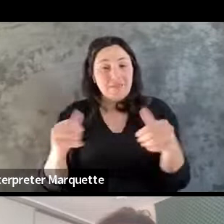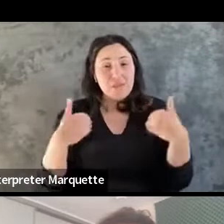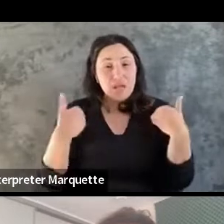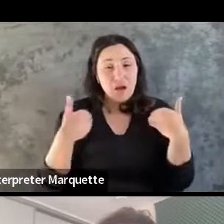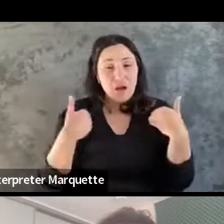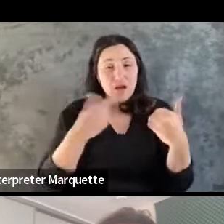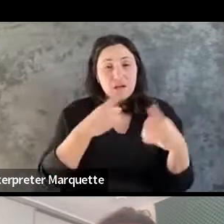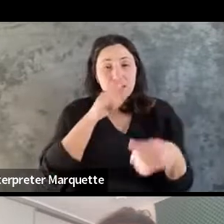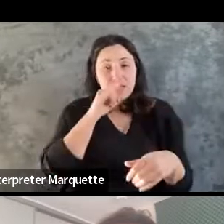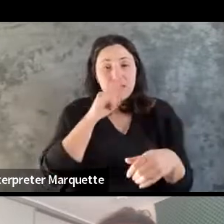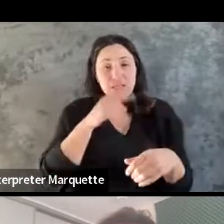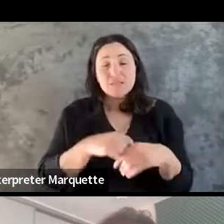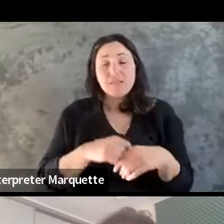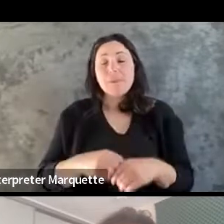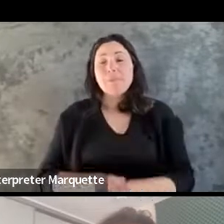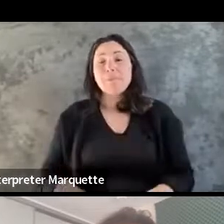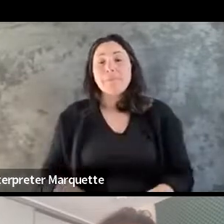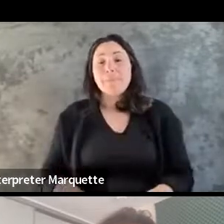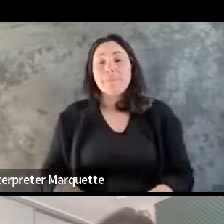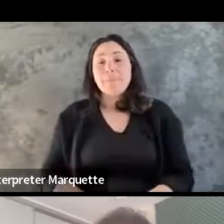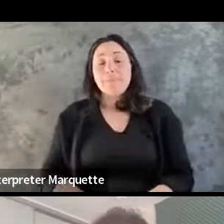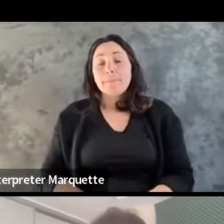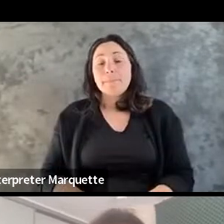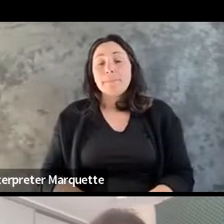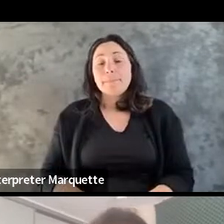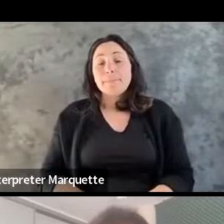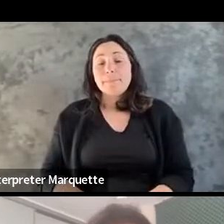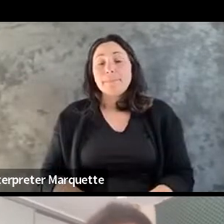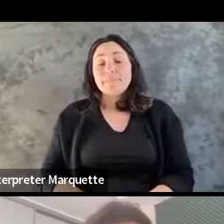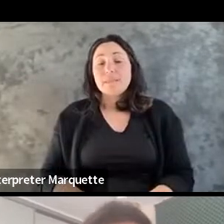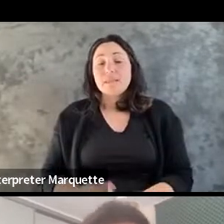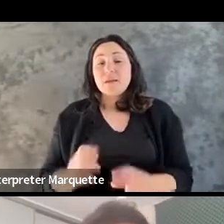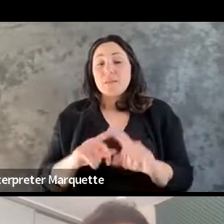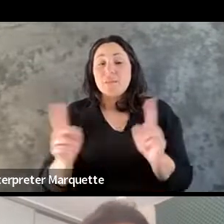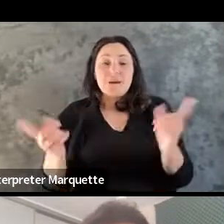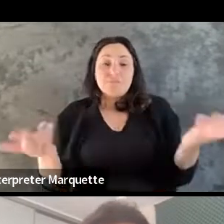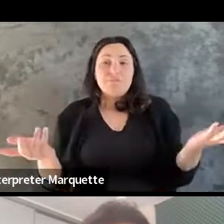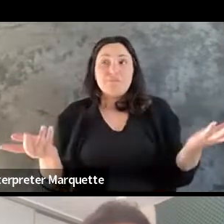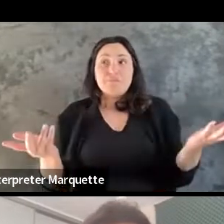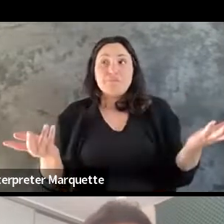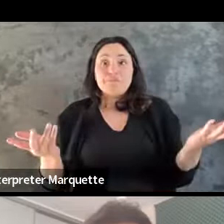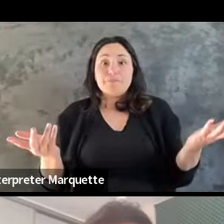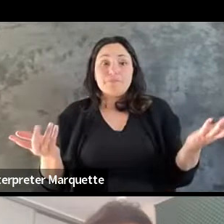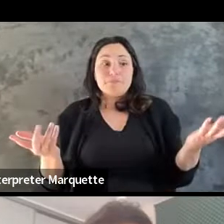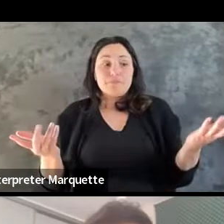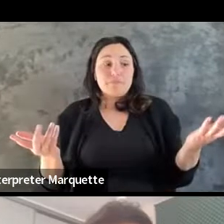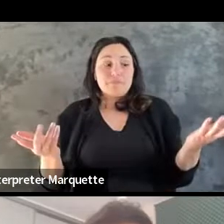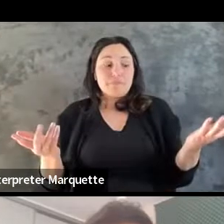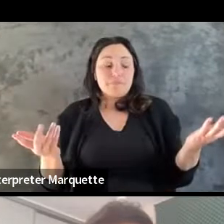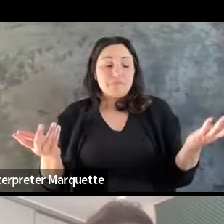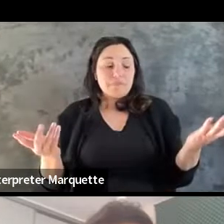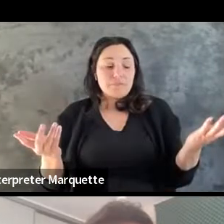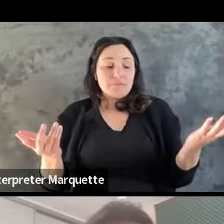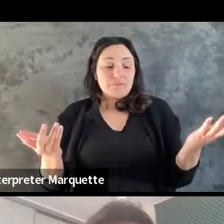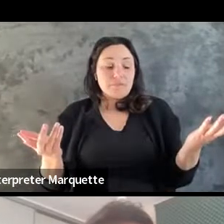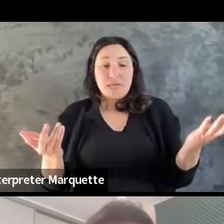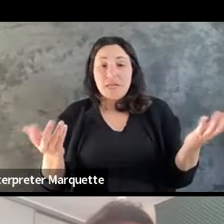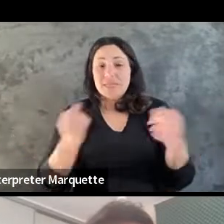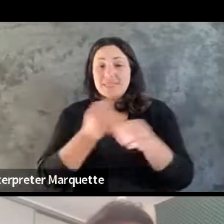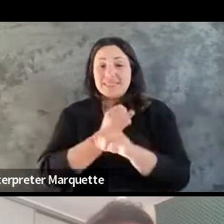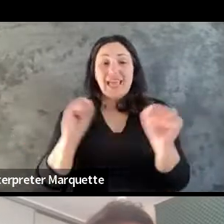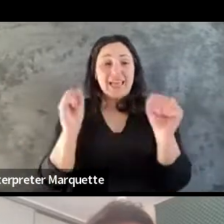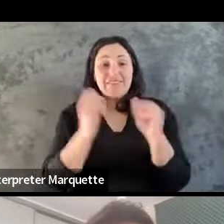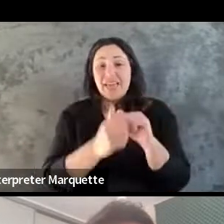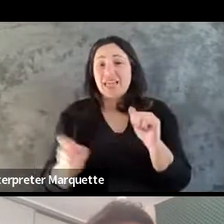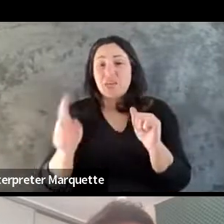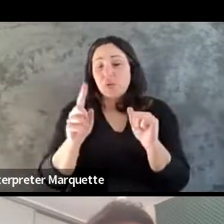that process. But it is impossible. It is impossible, both at school and home and your grocery